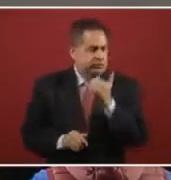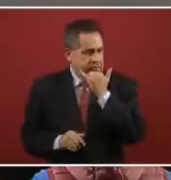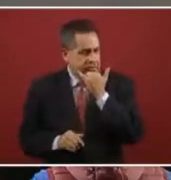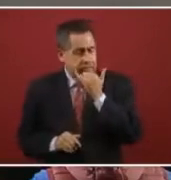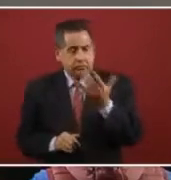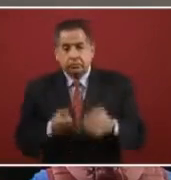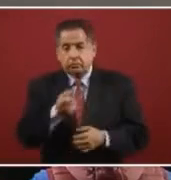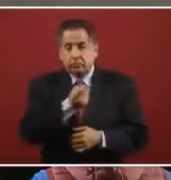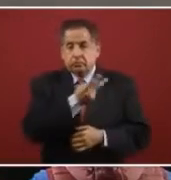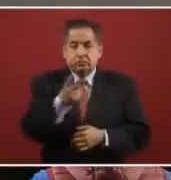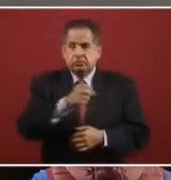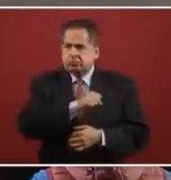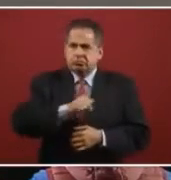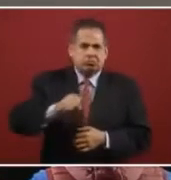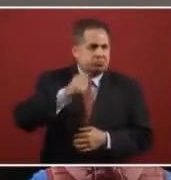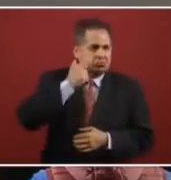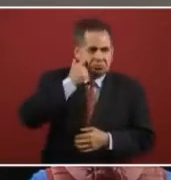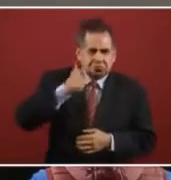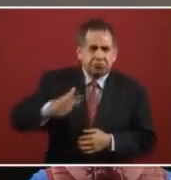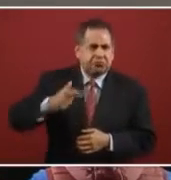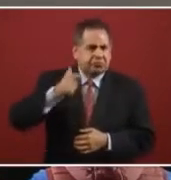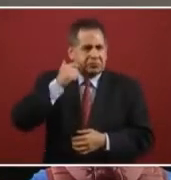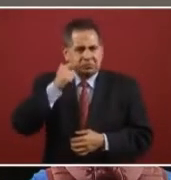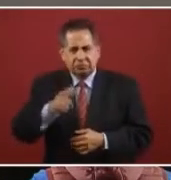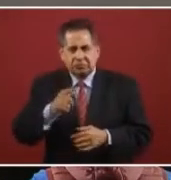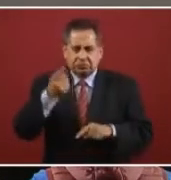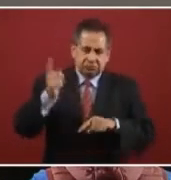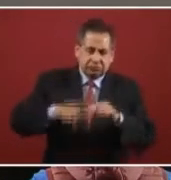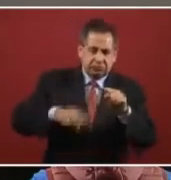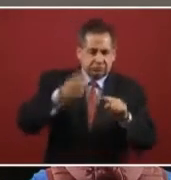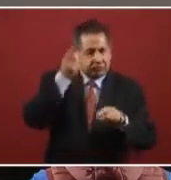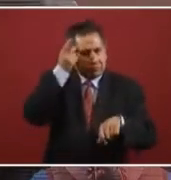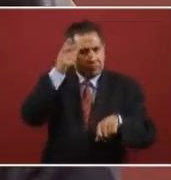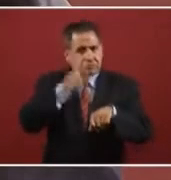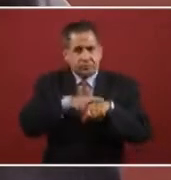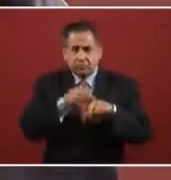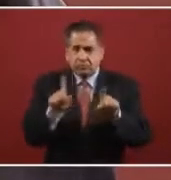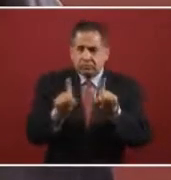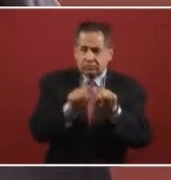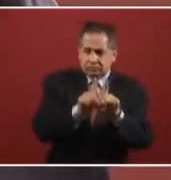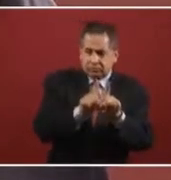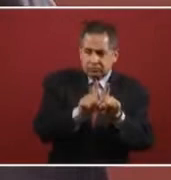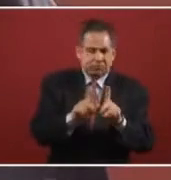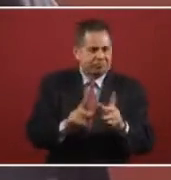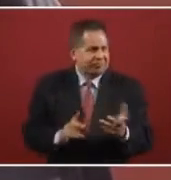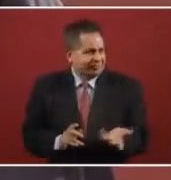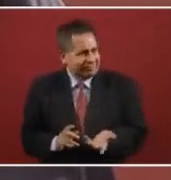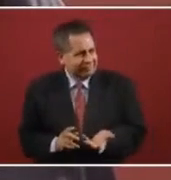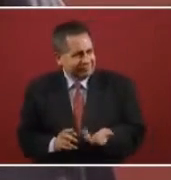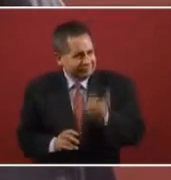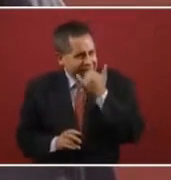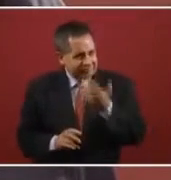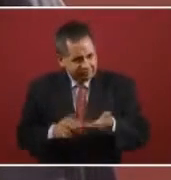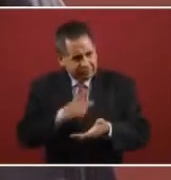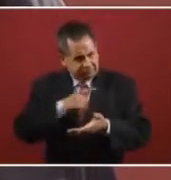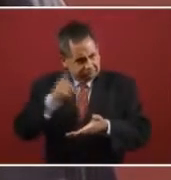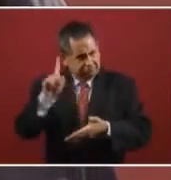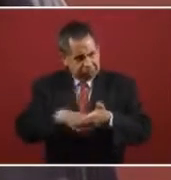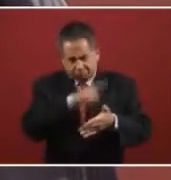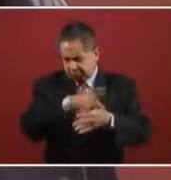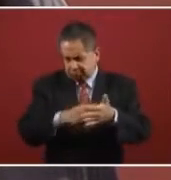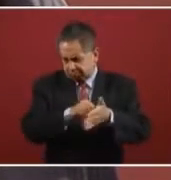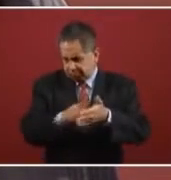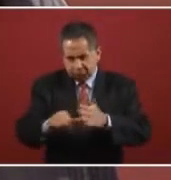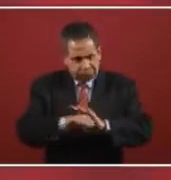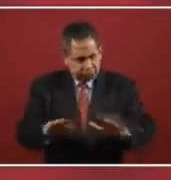that have to be, but there's a resistance a que No se cancelen. That they not be canceled.